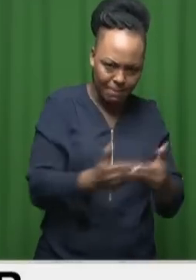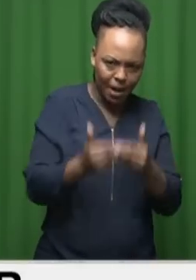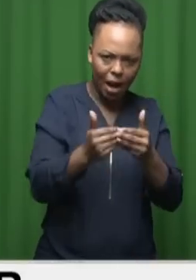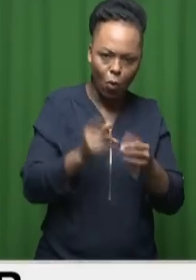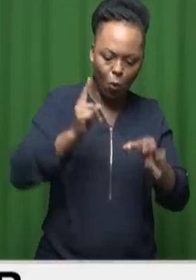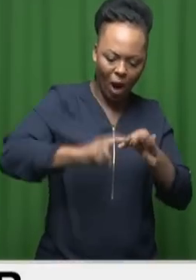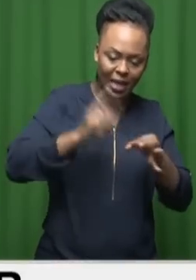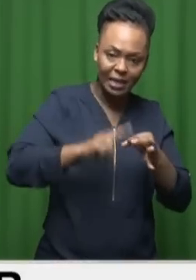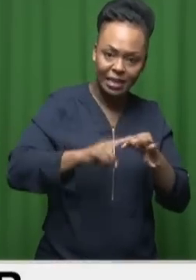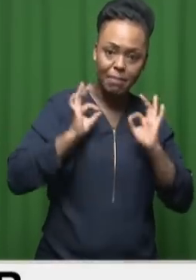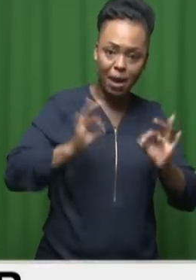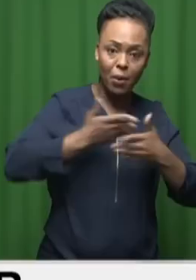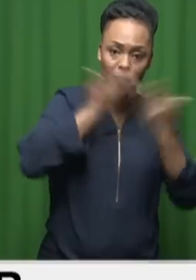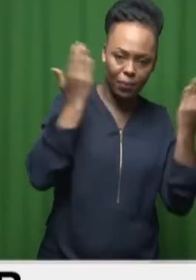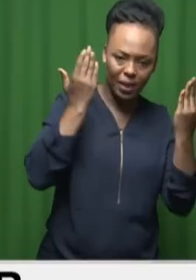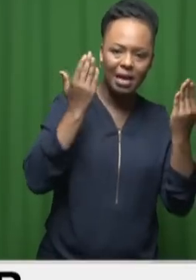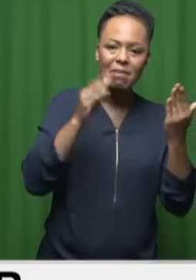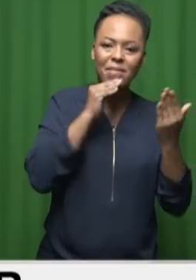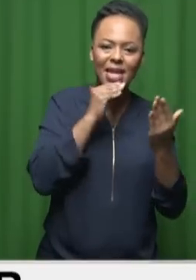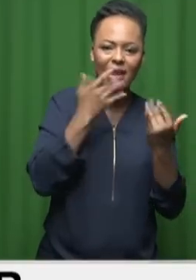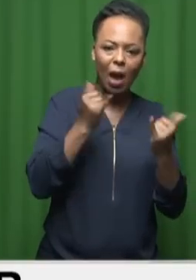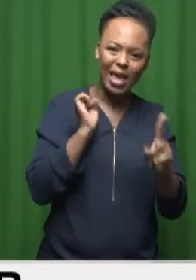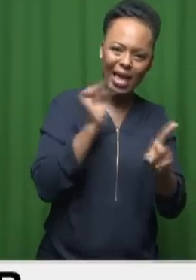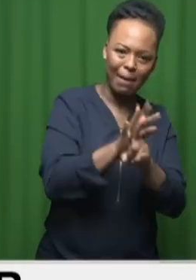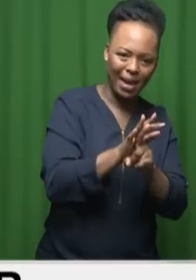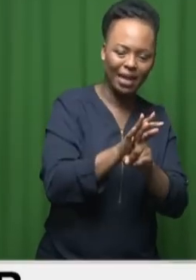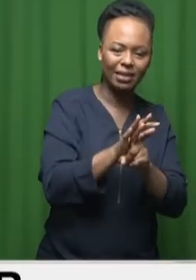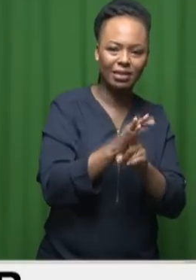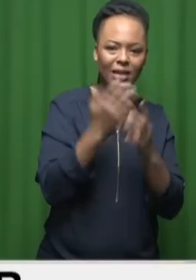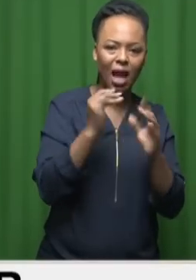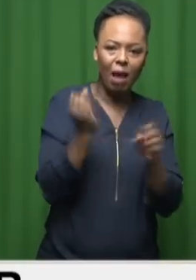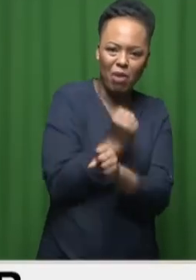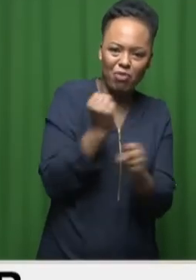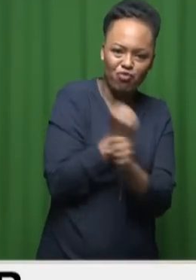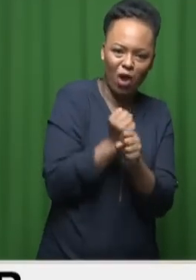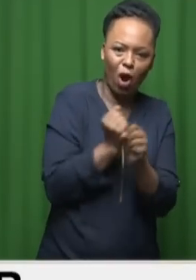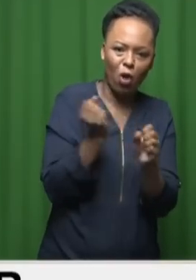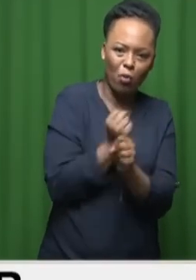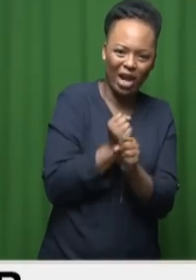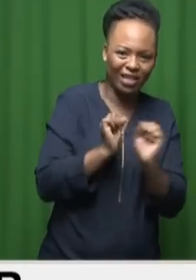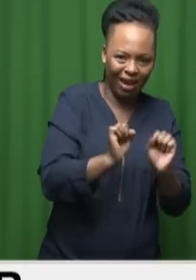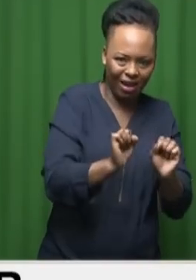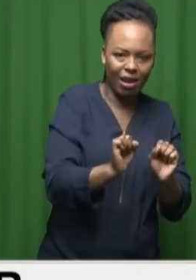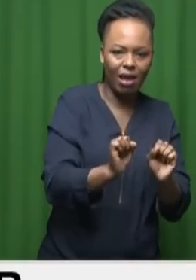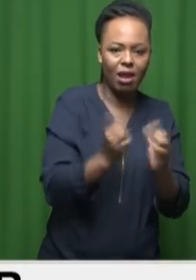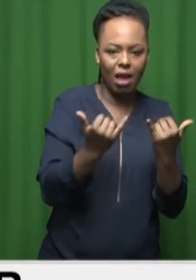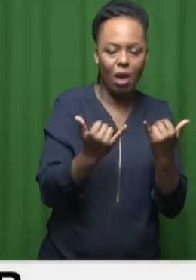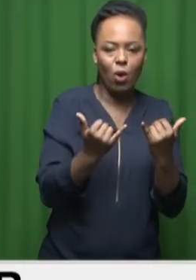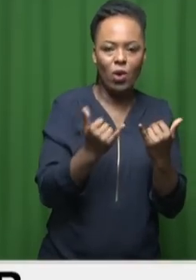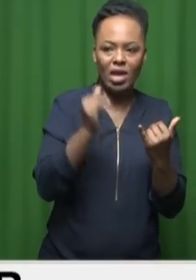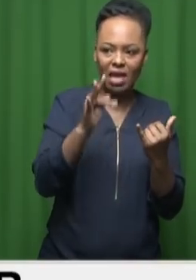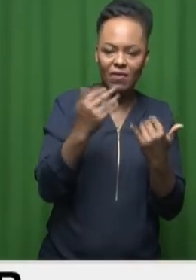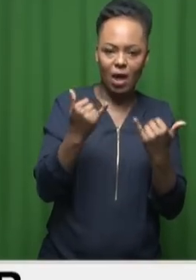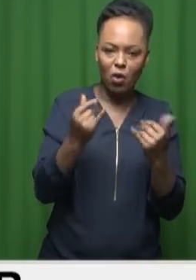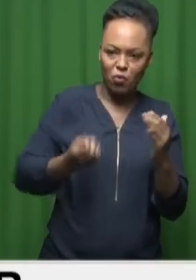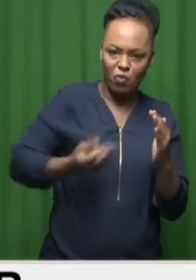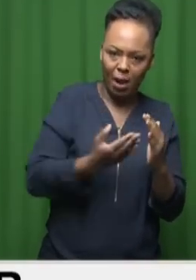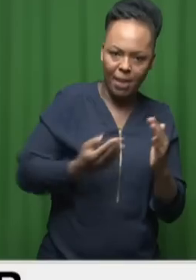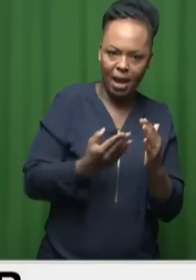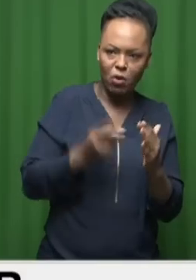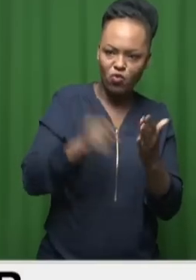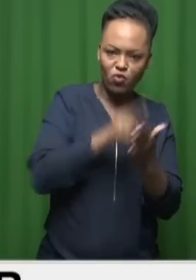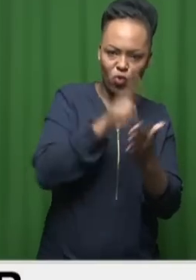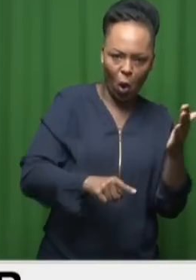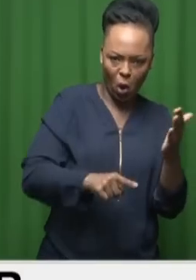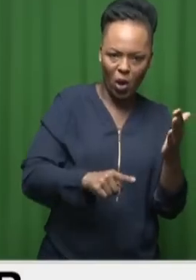it affects the way that the mills grind that coal and inject powder into the boilers. So if you feed something the wrong